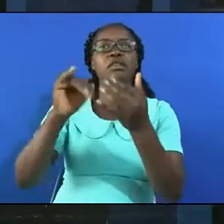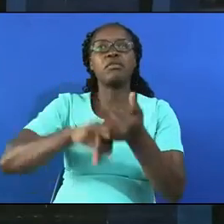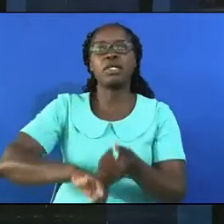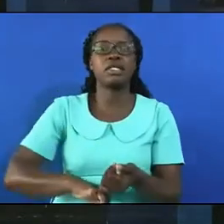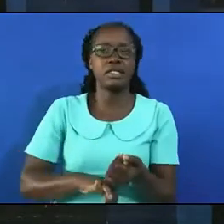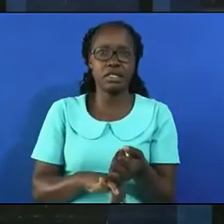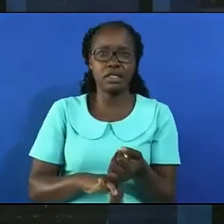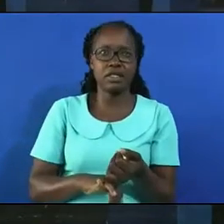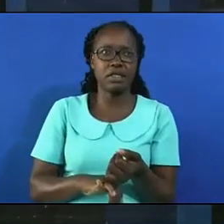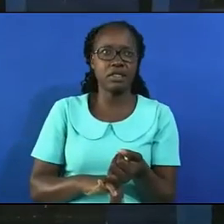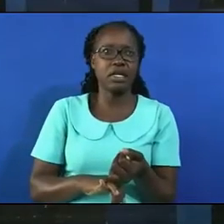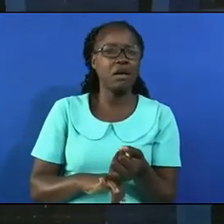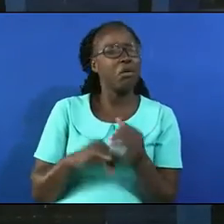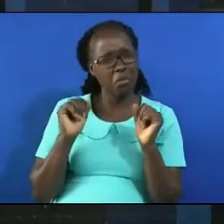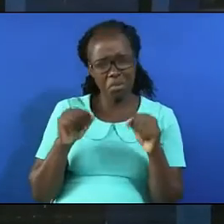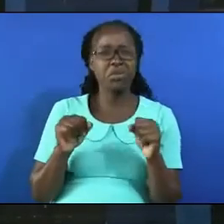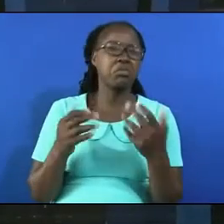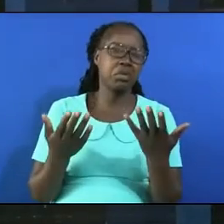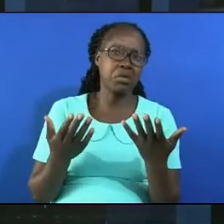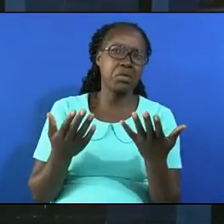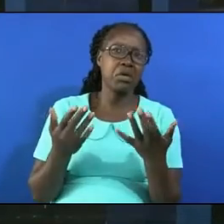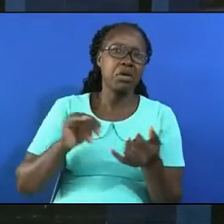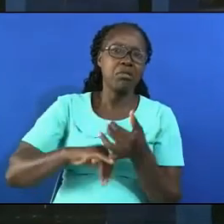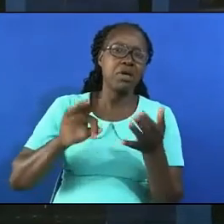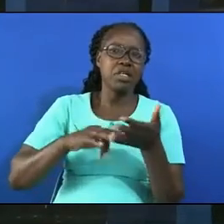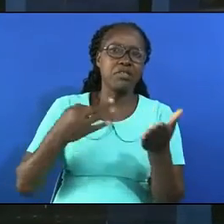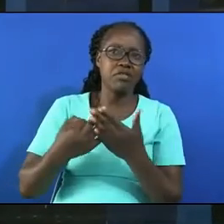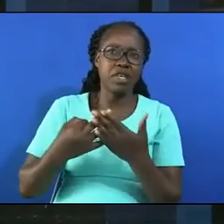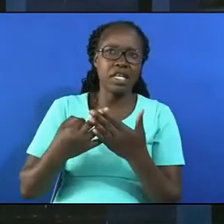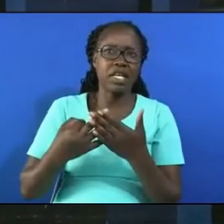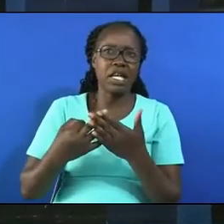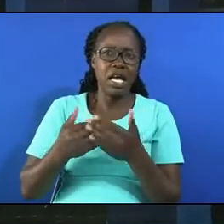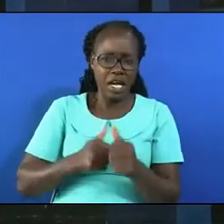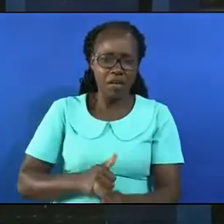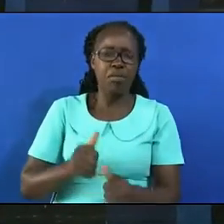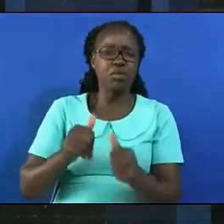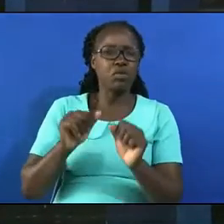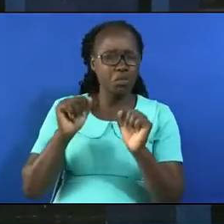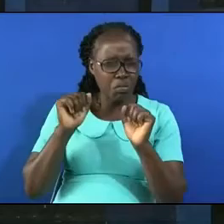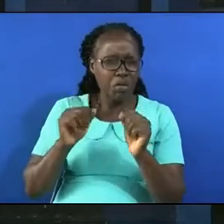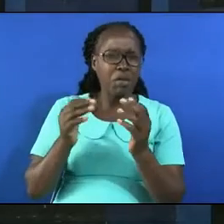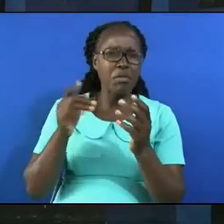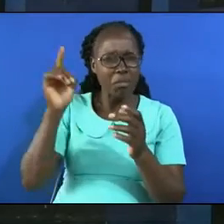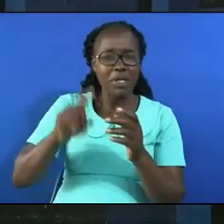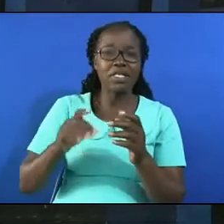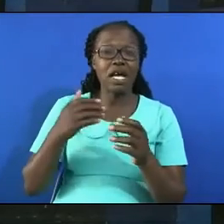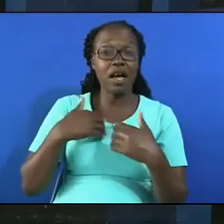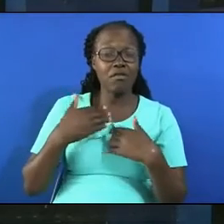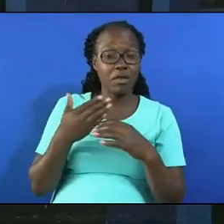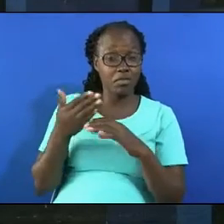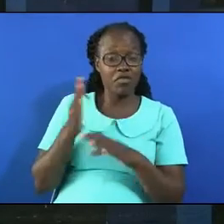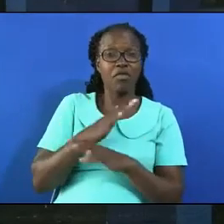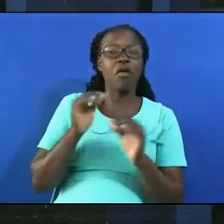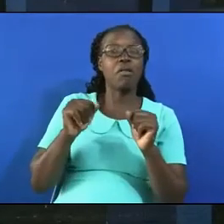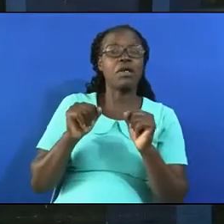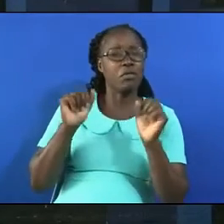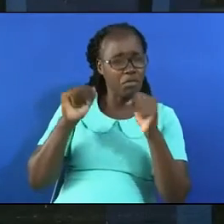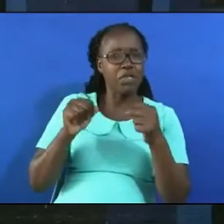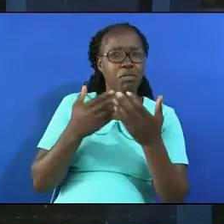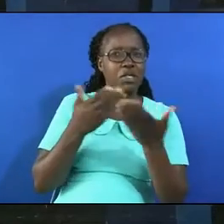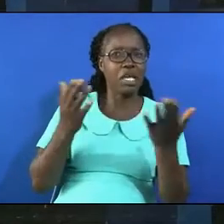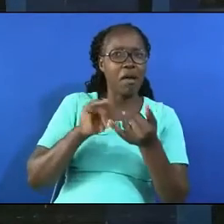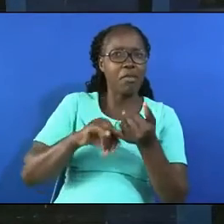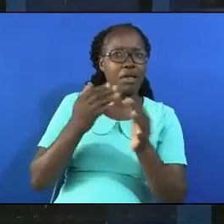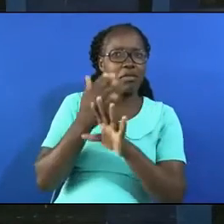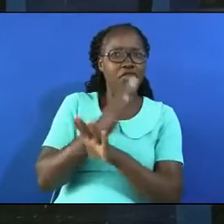marriage. Possibly failed marriage. Apostle Paul must have been married. Must have been. There is all possibility he must have